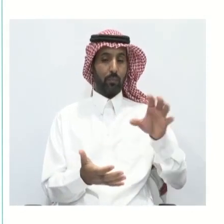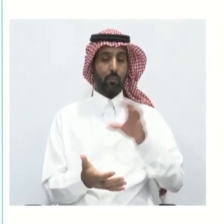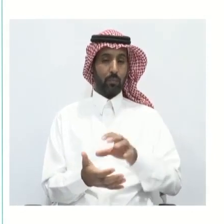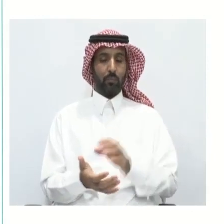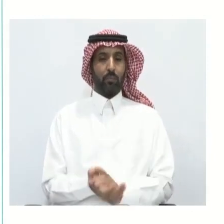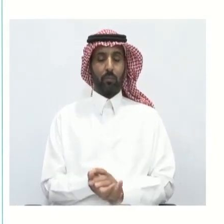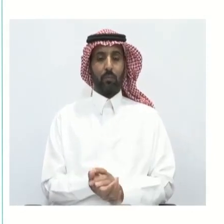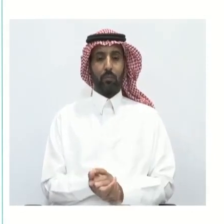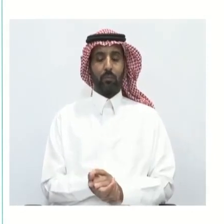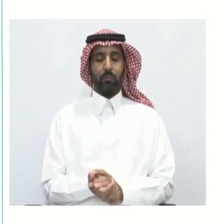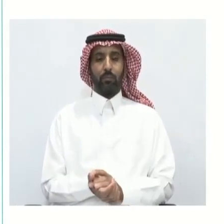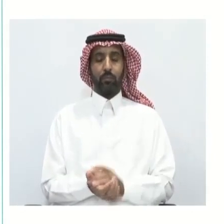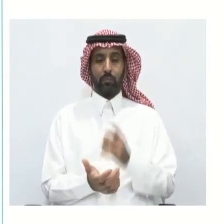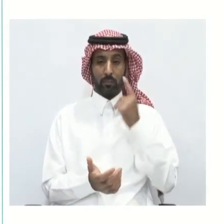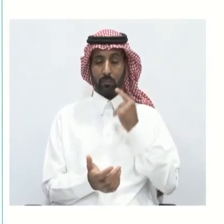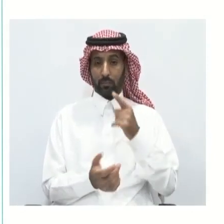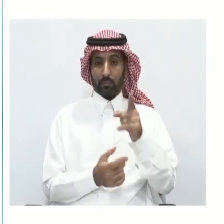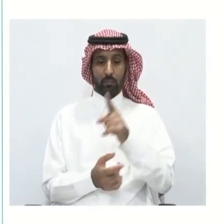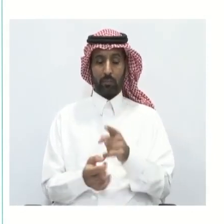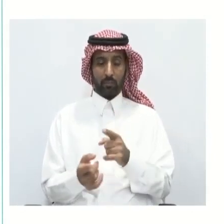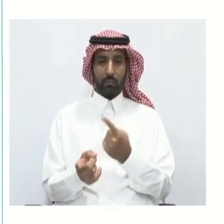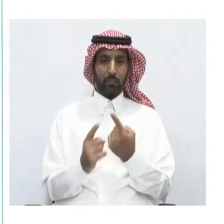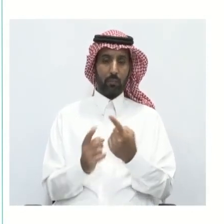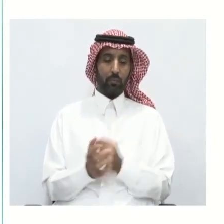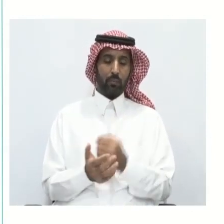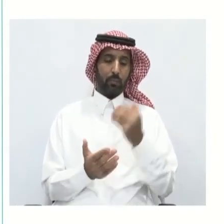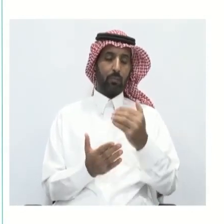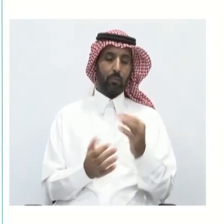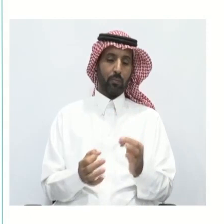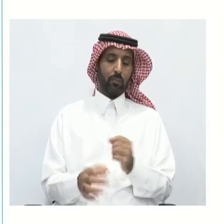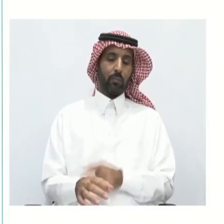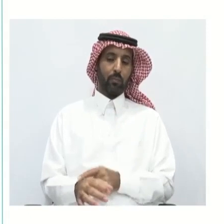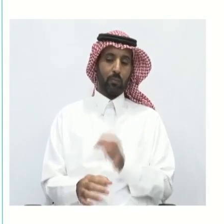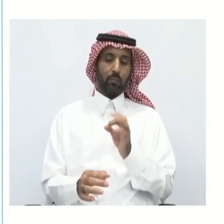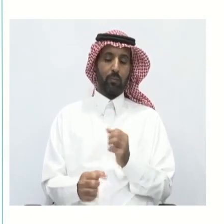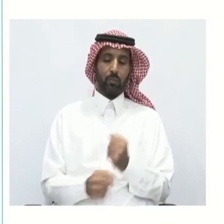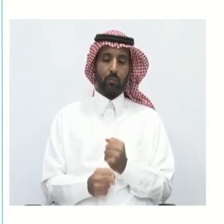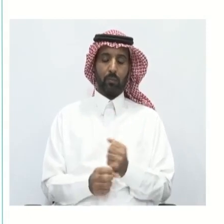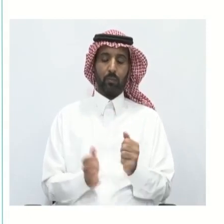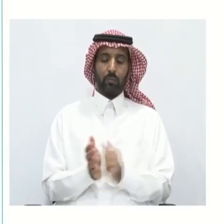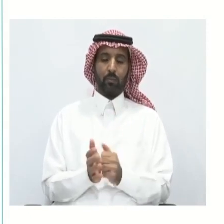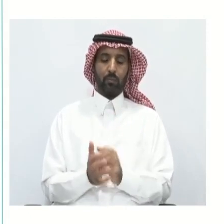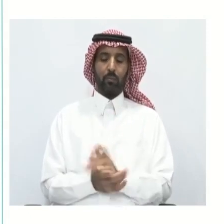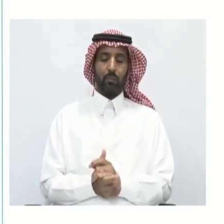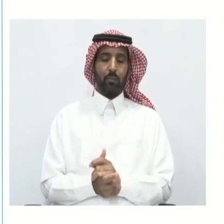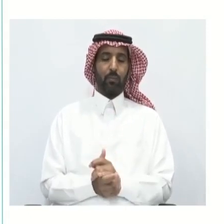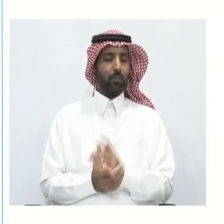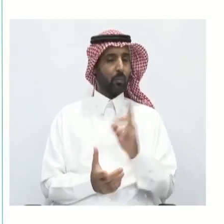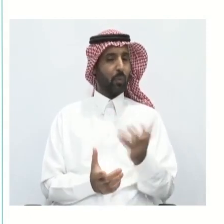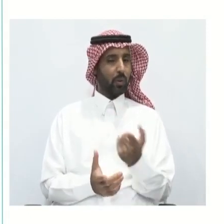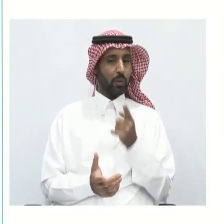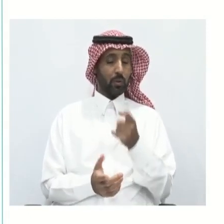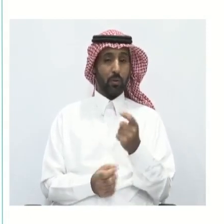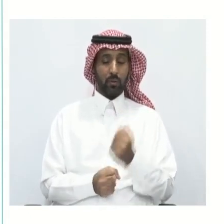Saturday, then ask and answer questions with a partner. Try to arrange a time to meet and do homework together. What are you going